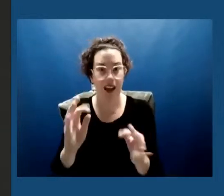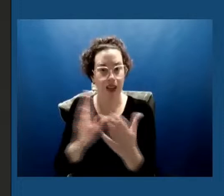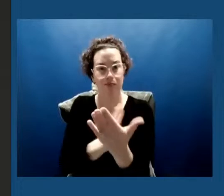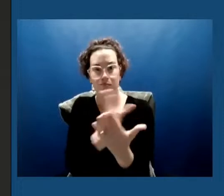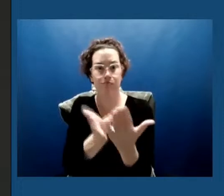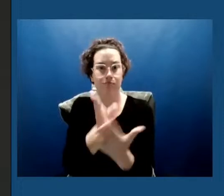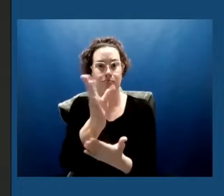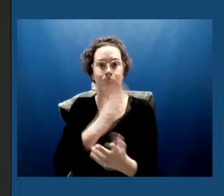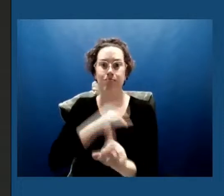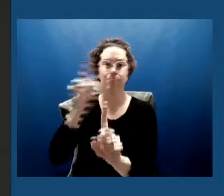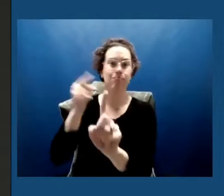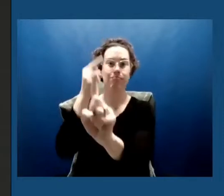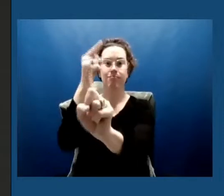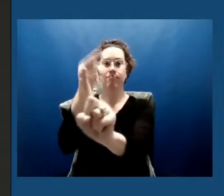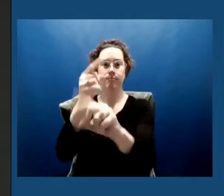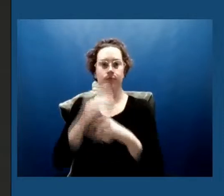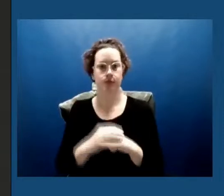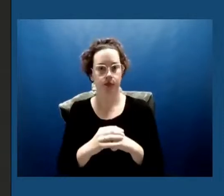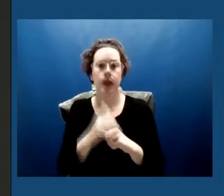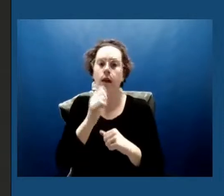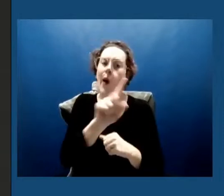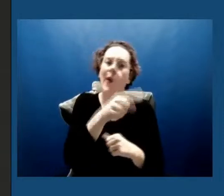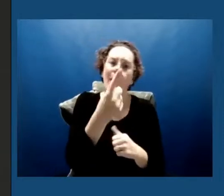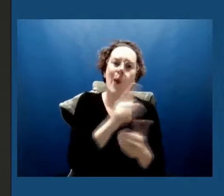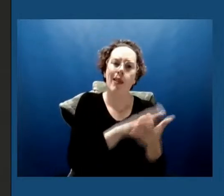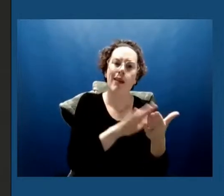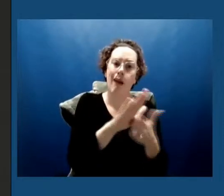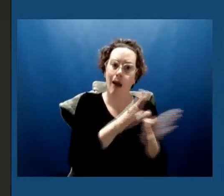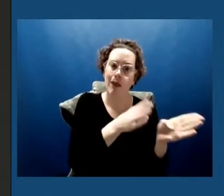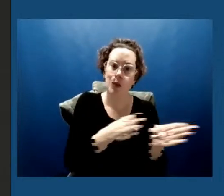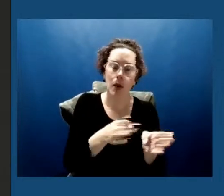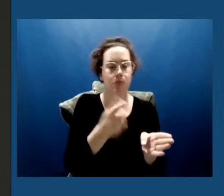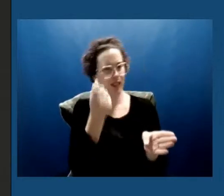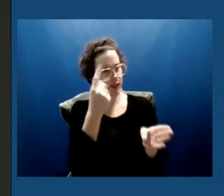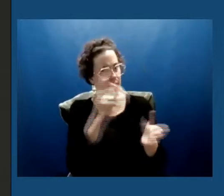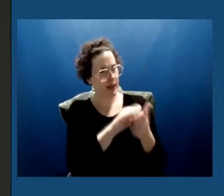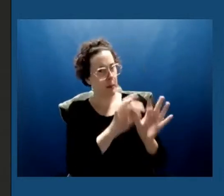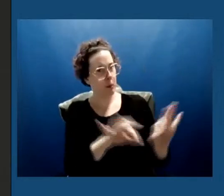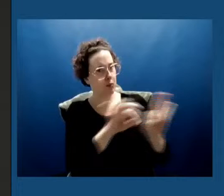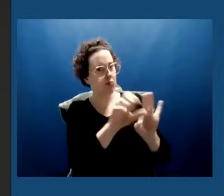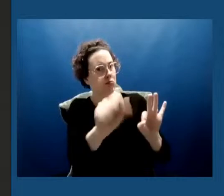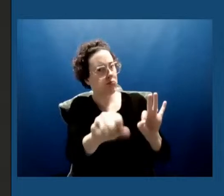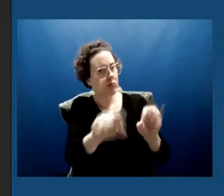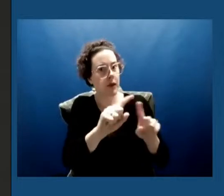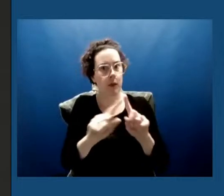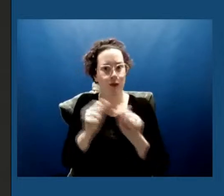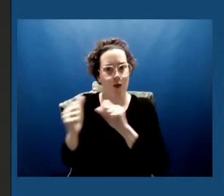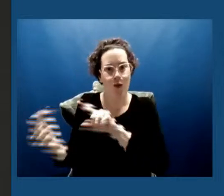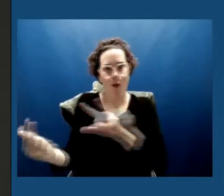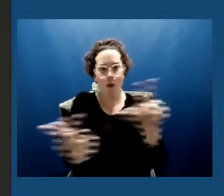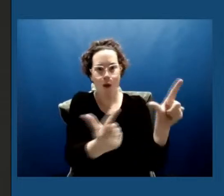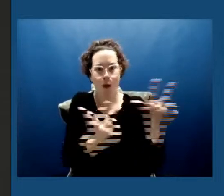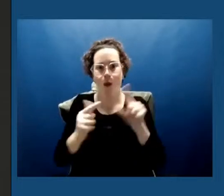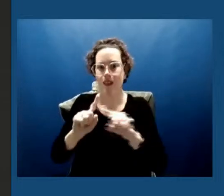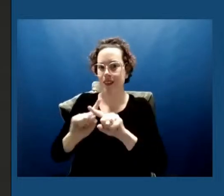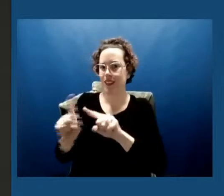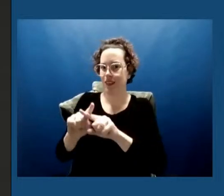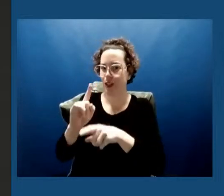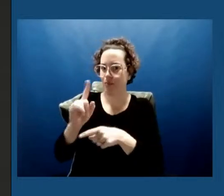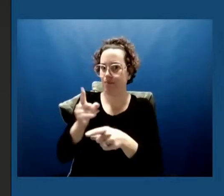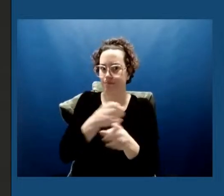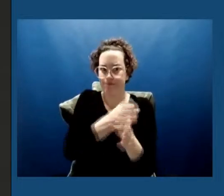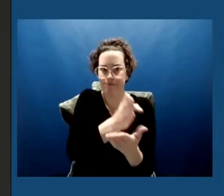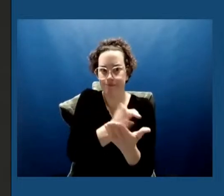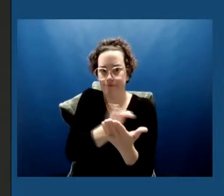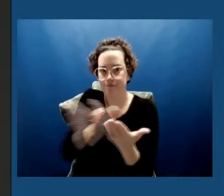want, not just for college prep, as important as that is, but for all of this. So I